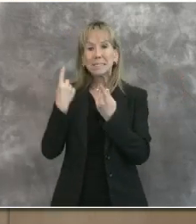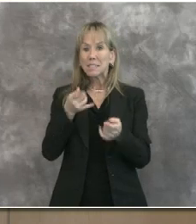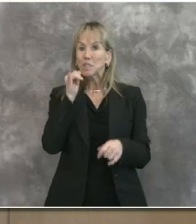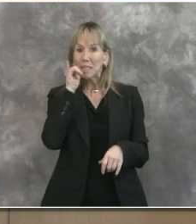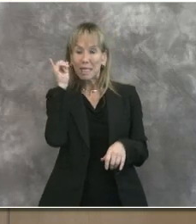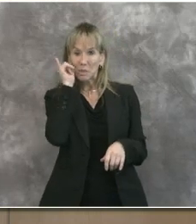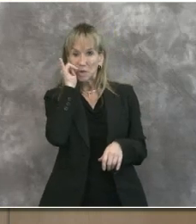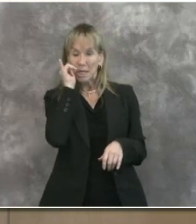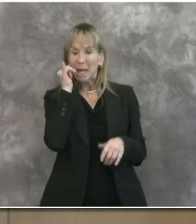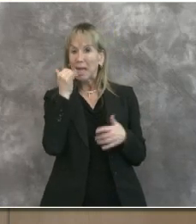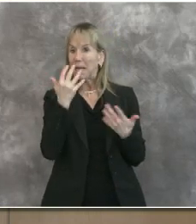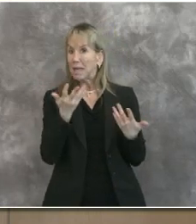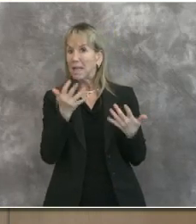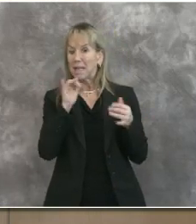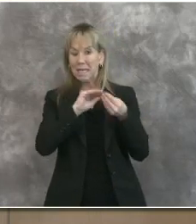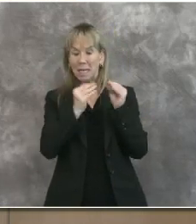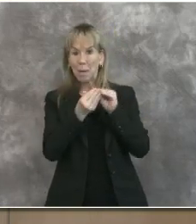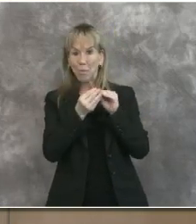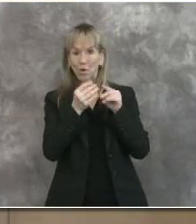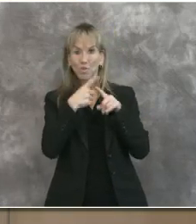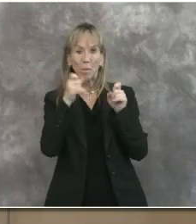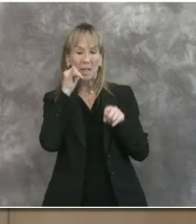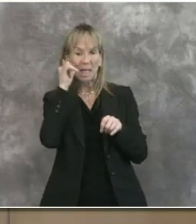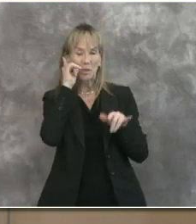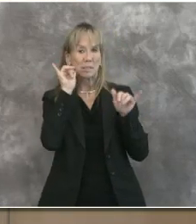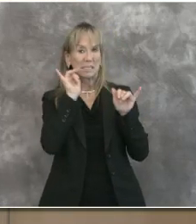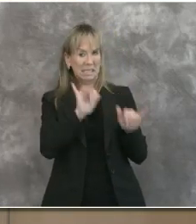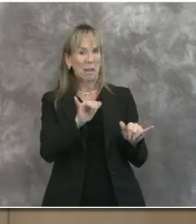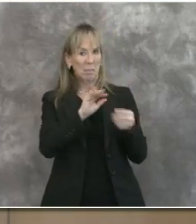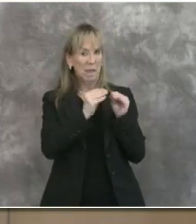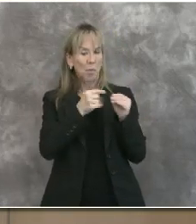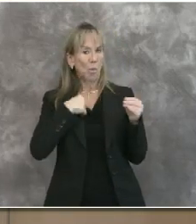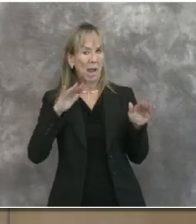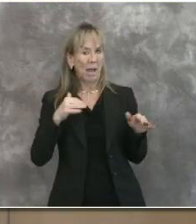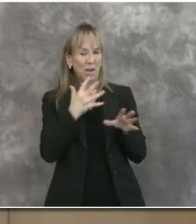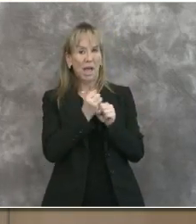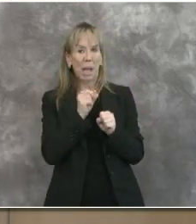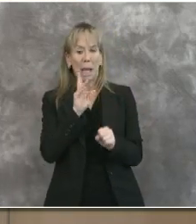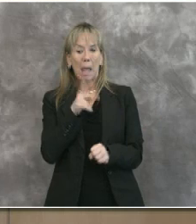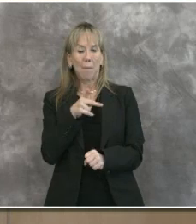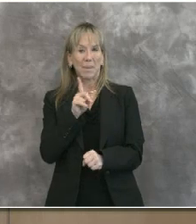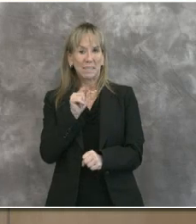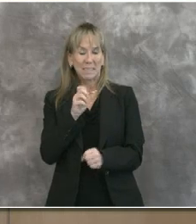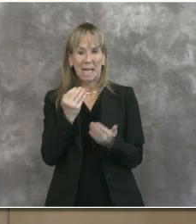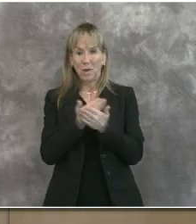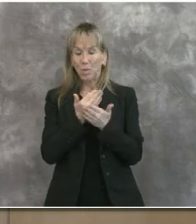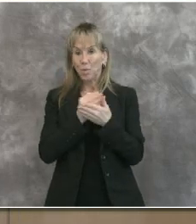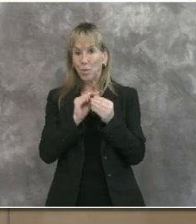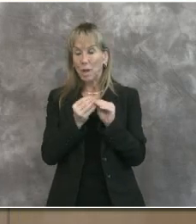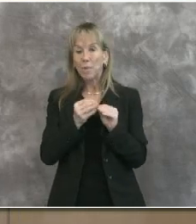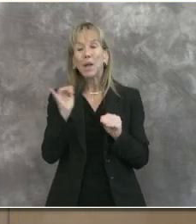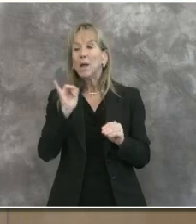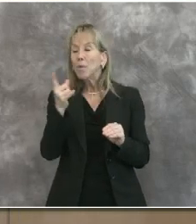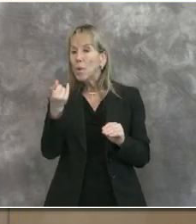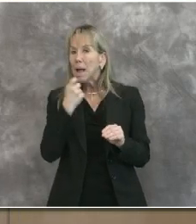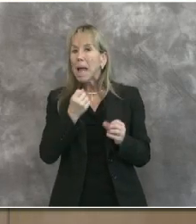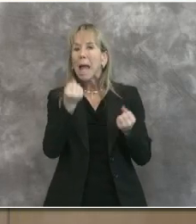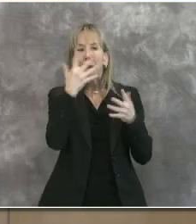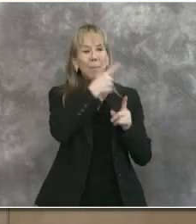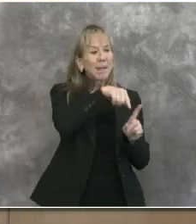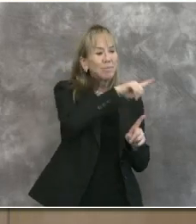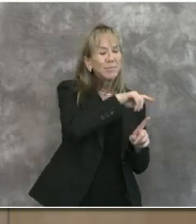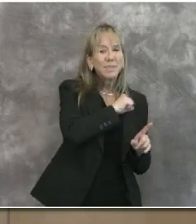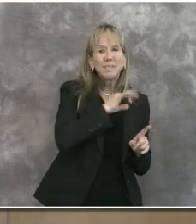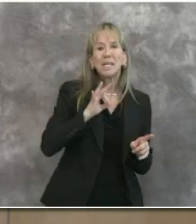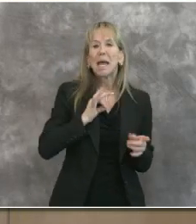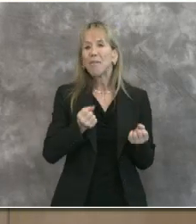testing in the convention center, so the numbers we gave yesterday are the latest numbers that we have. We also don't have a breakdown in terms of how many of those are staff and how